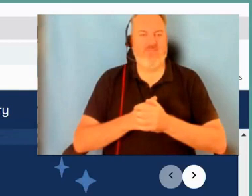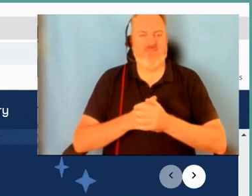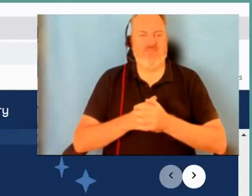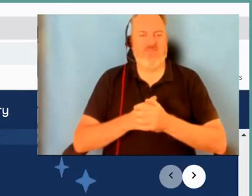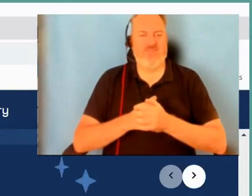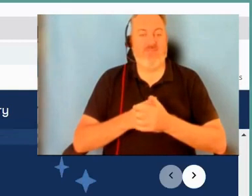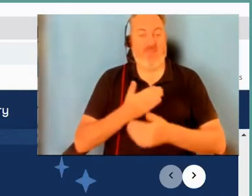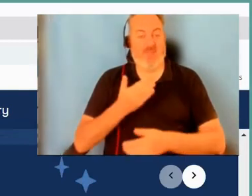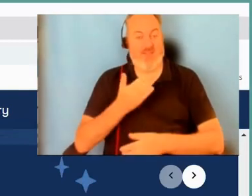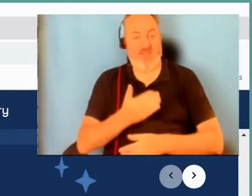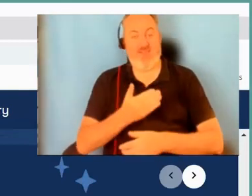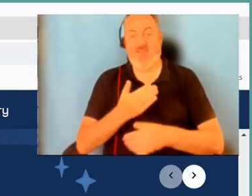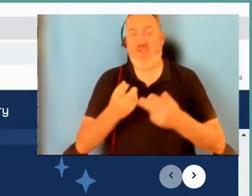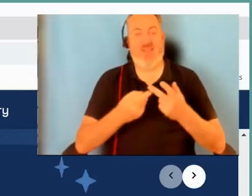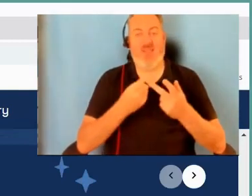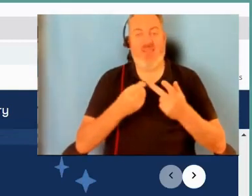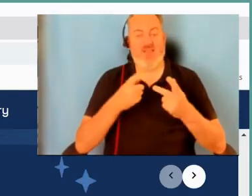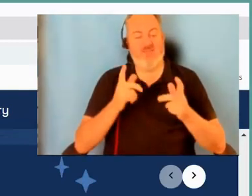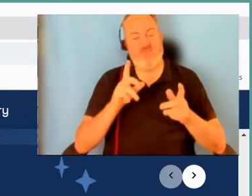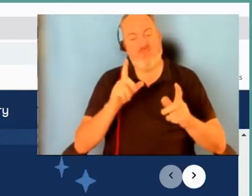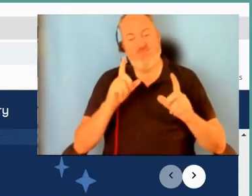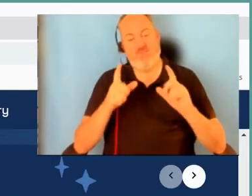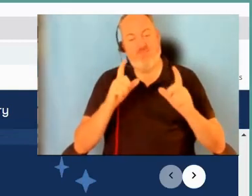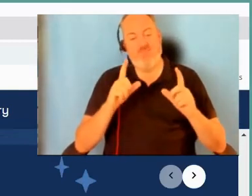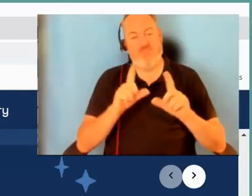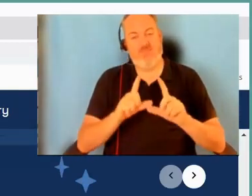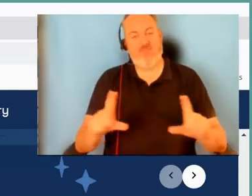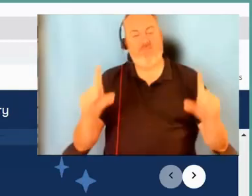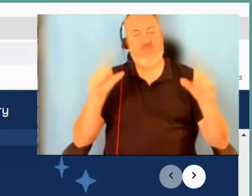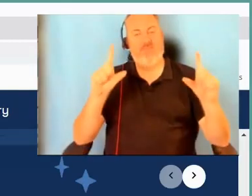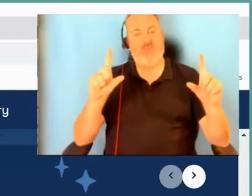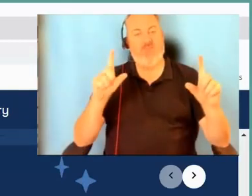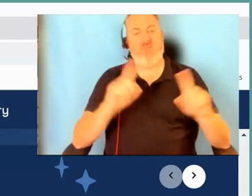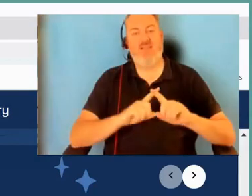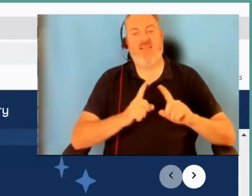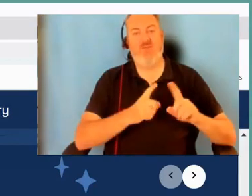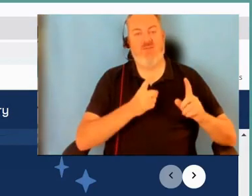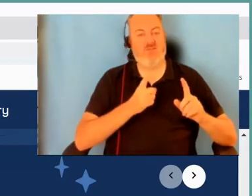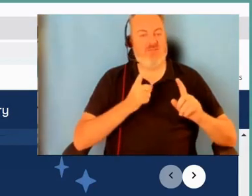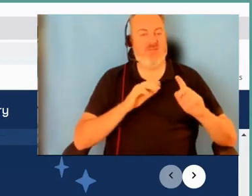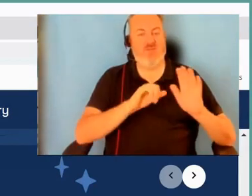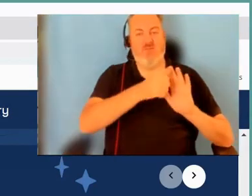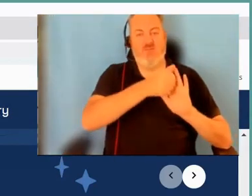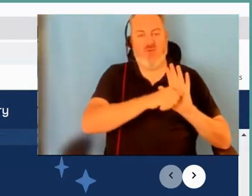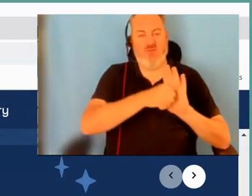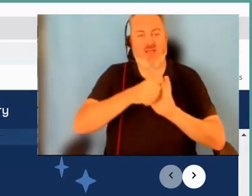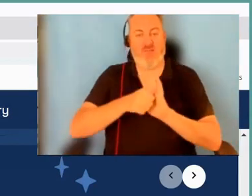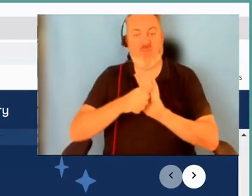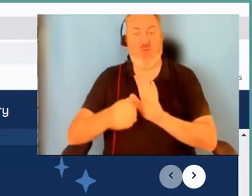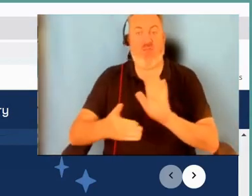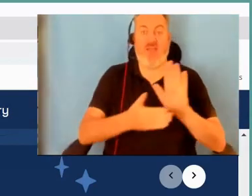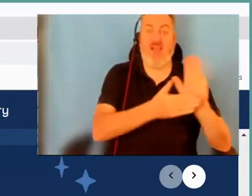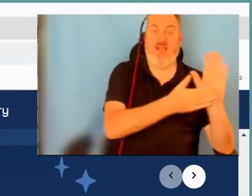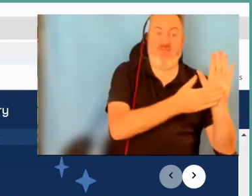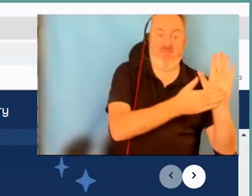And then this is just a screenshot of the different programs that Sleepio has. So on the very left-hand side of the screen